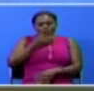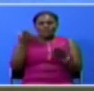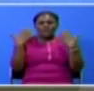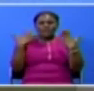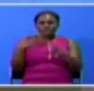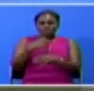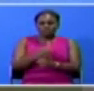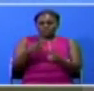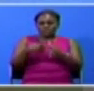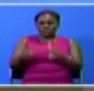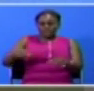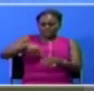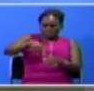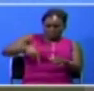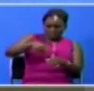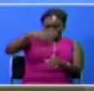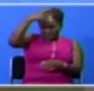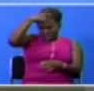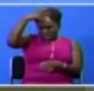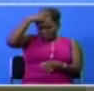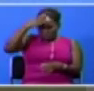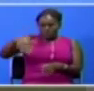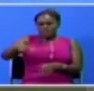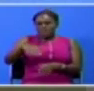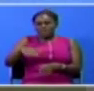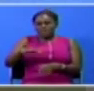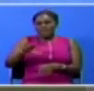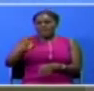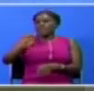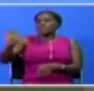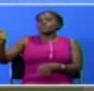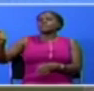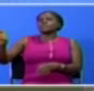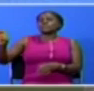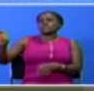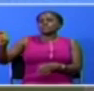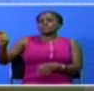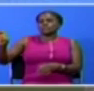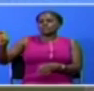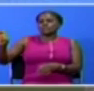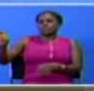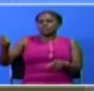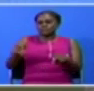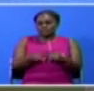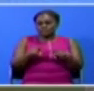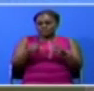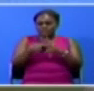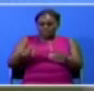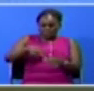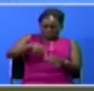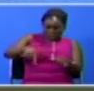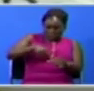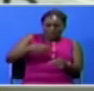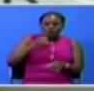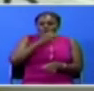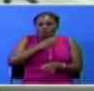to start exploration in Lamu's Faza ward of Lamu East constituency. and the firm will begin drilling the first oil